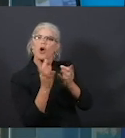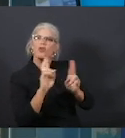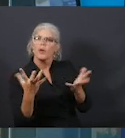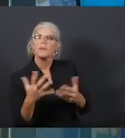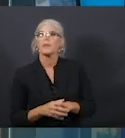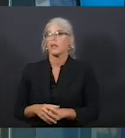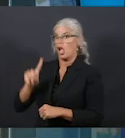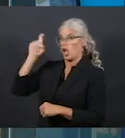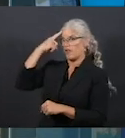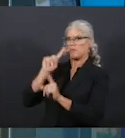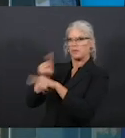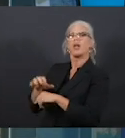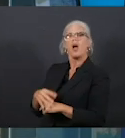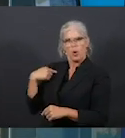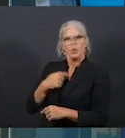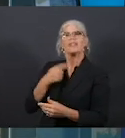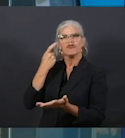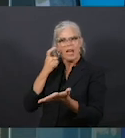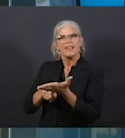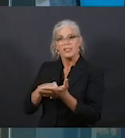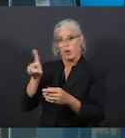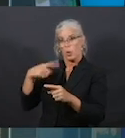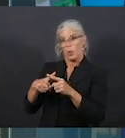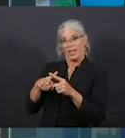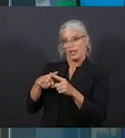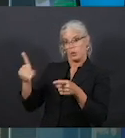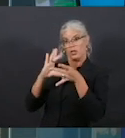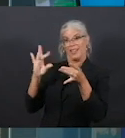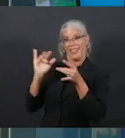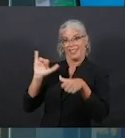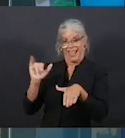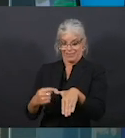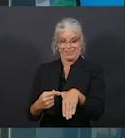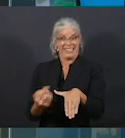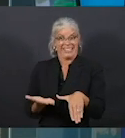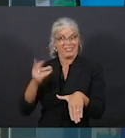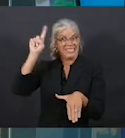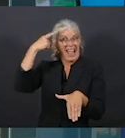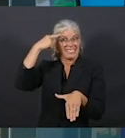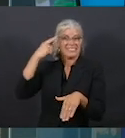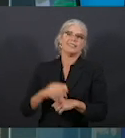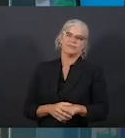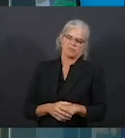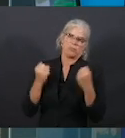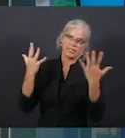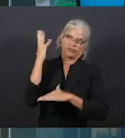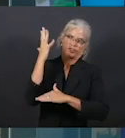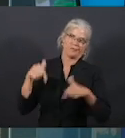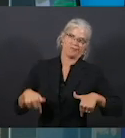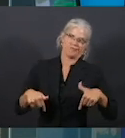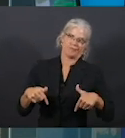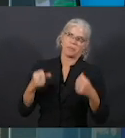Well, we recognize when you're talking about an area like Tallahassee, there's a lot of trees. People like the trees,